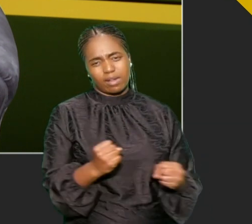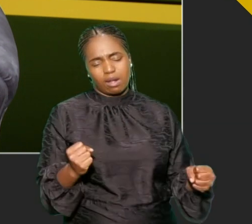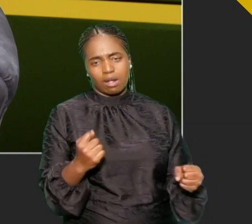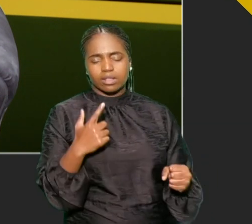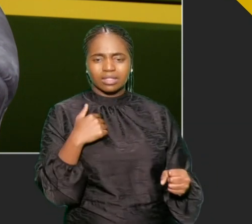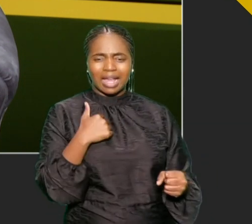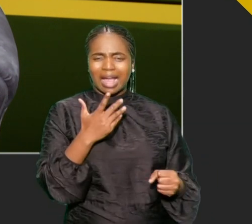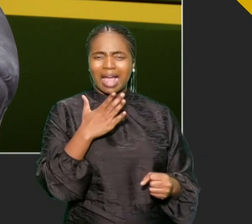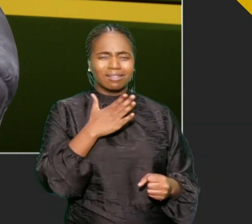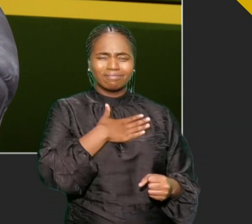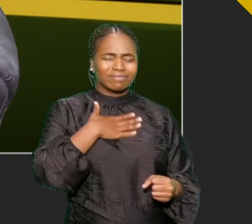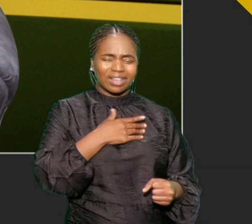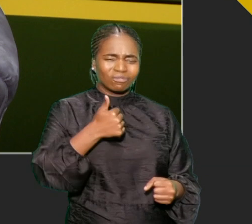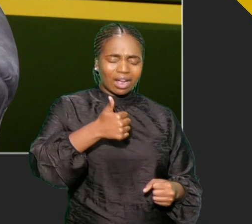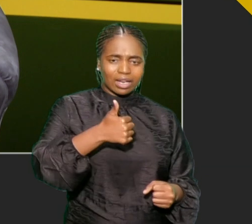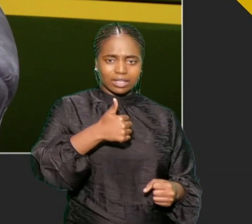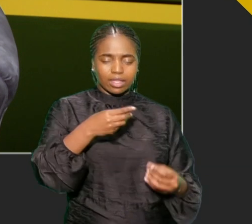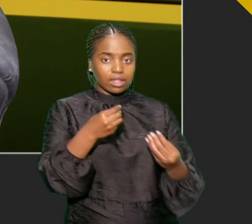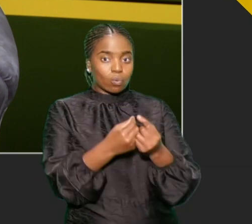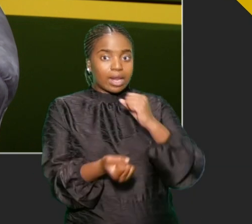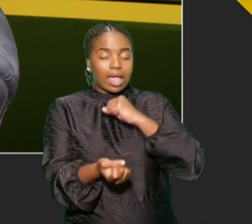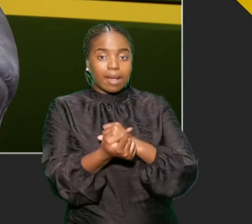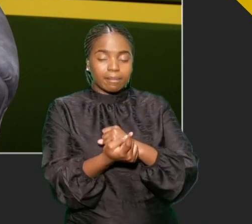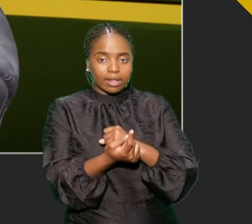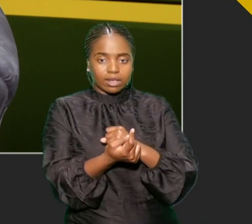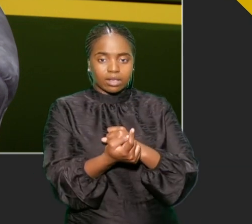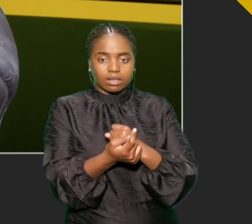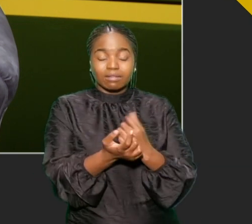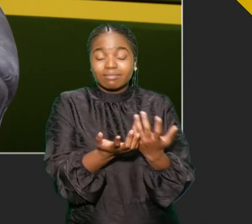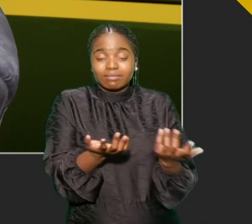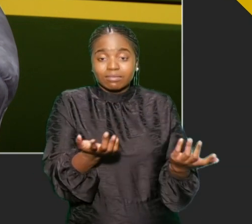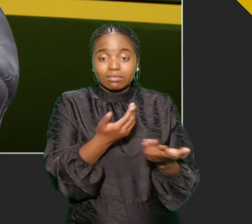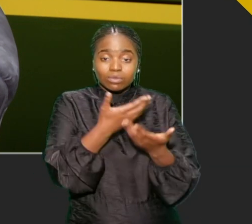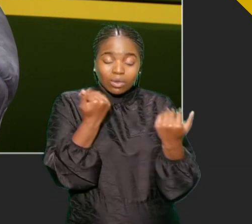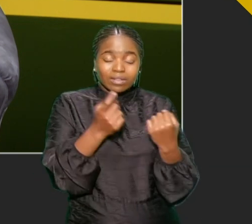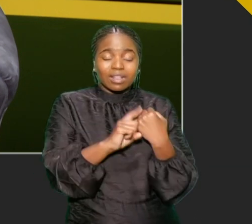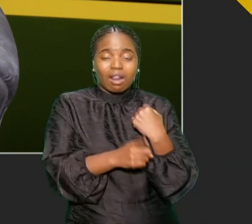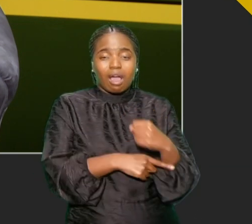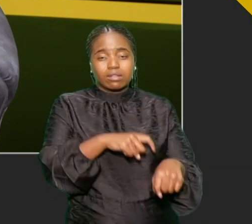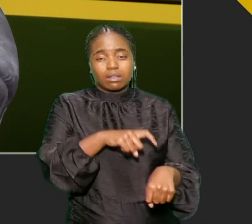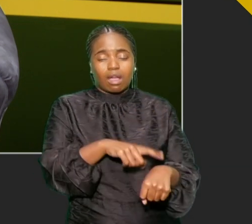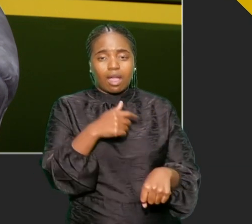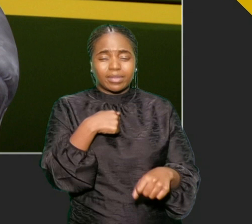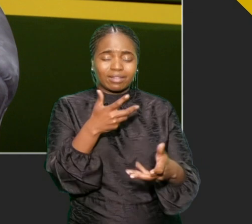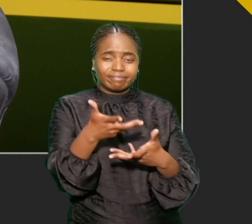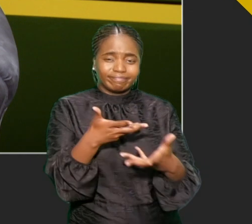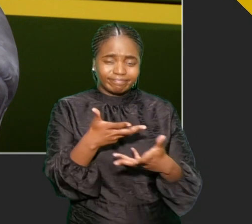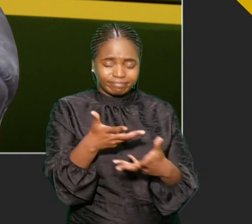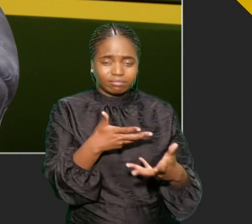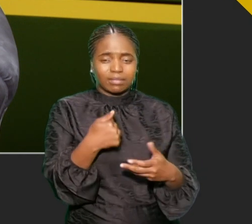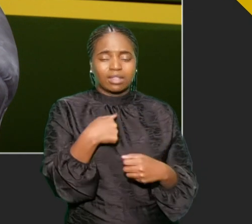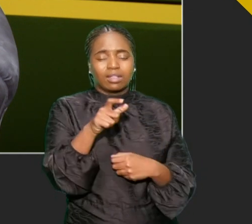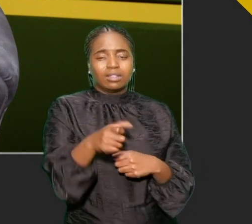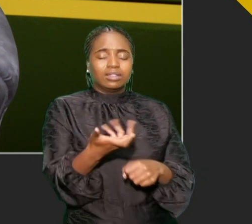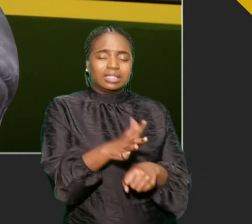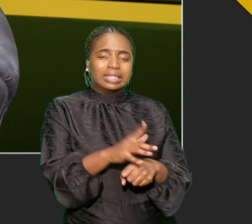saying that akekho right, thing would happen whereby she then not know that that was the last time they actually would have a conversation.